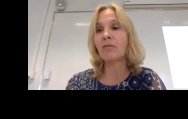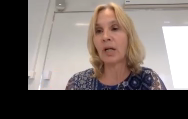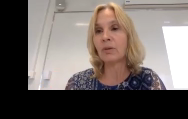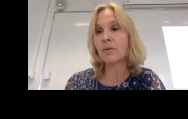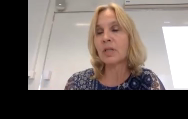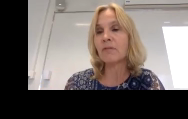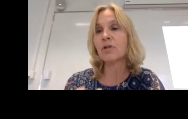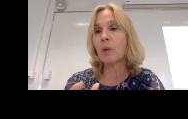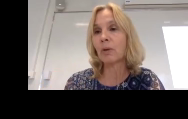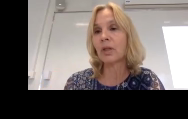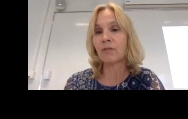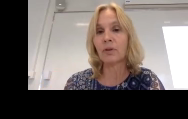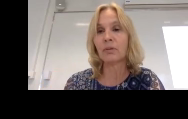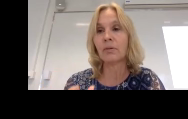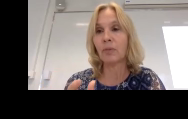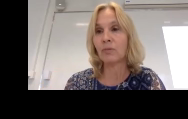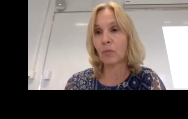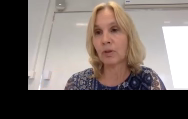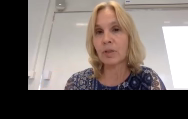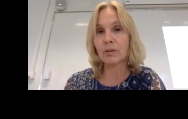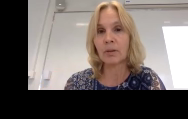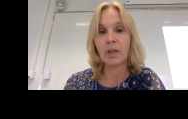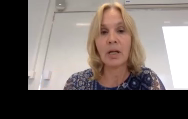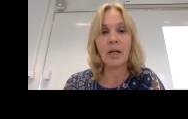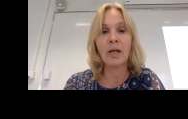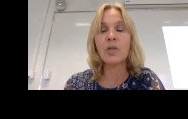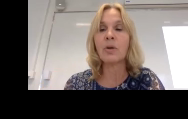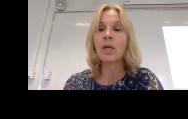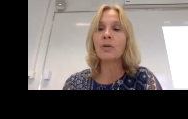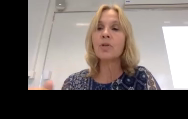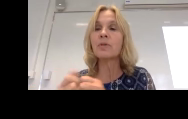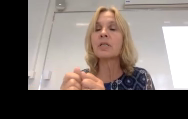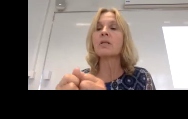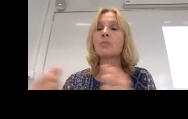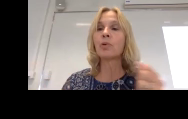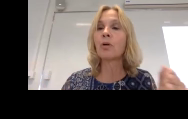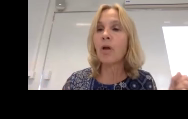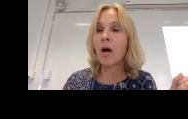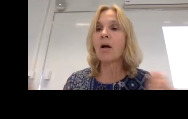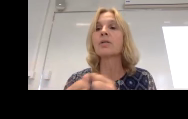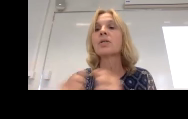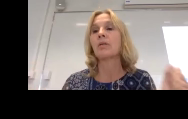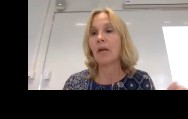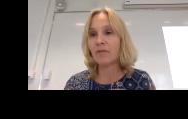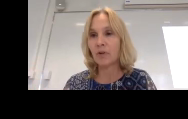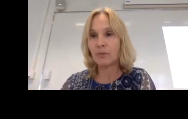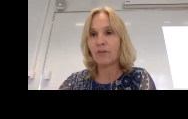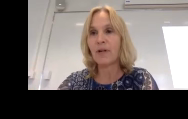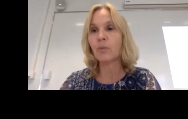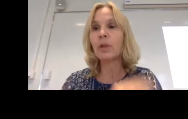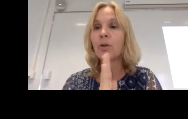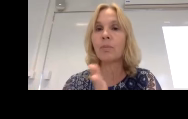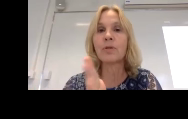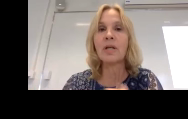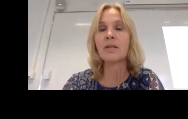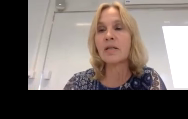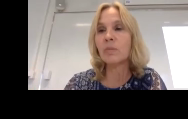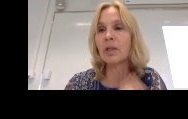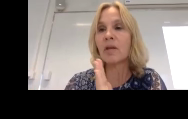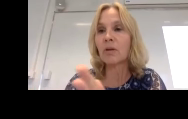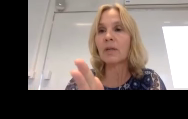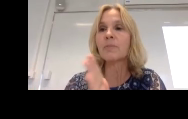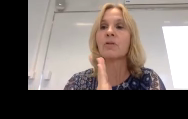of N400 you see for spoken and for written words. So you don't see this prolonged N400 effect when you